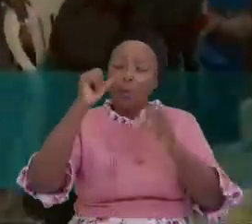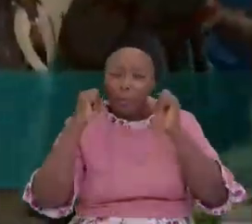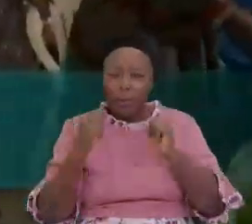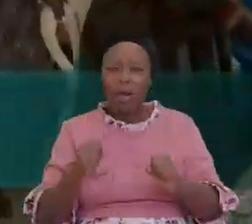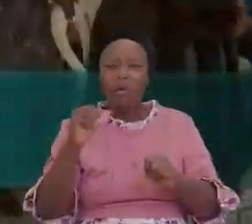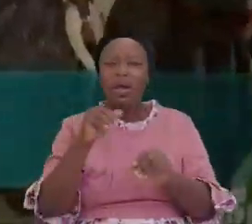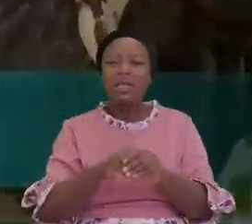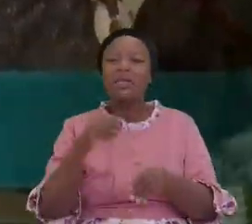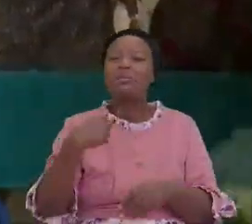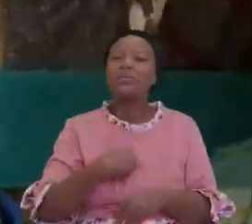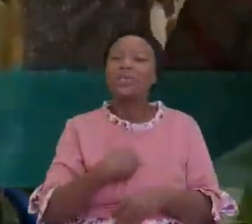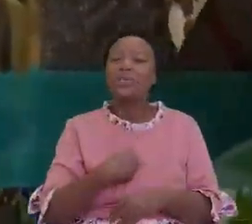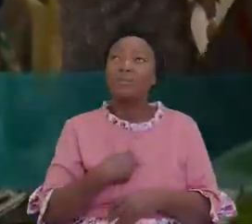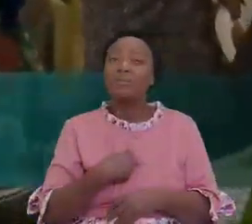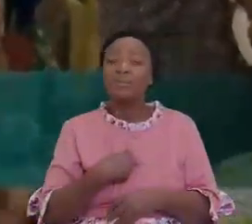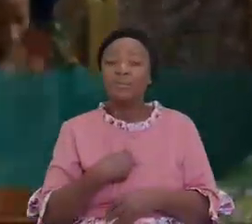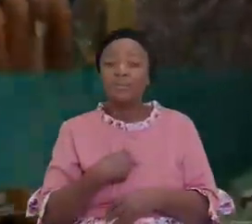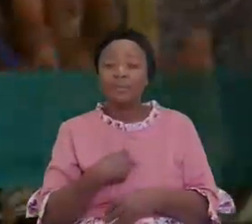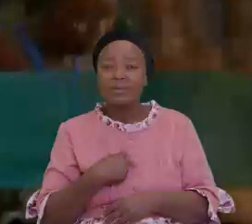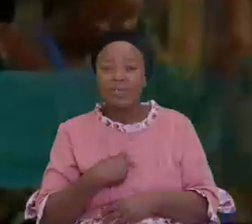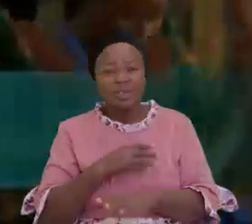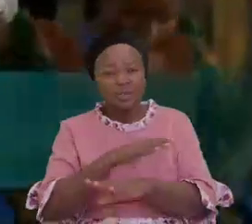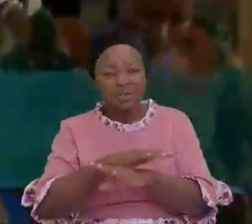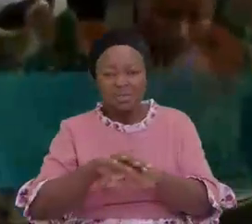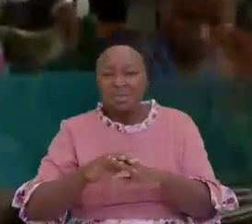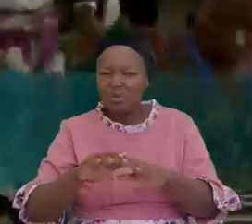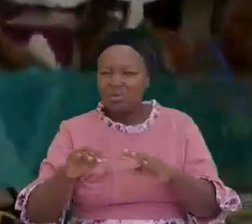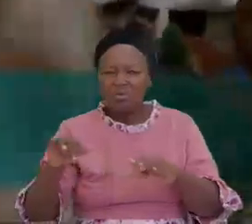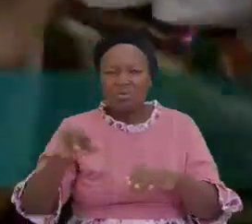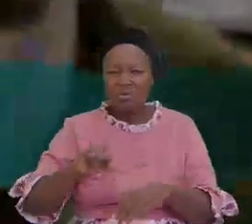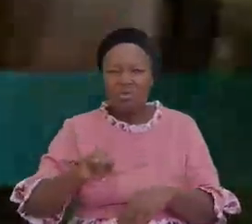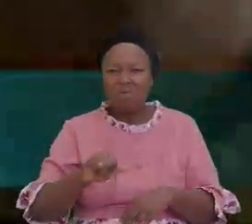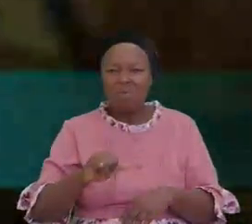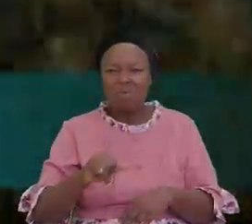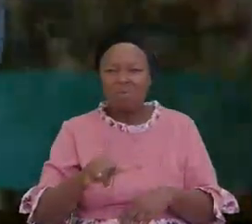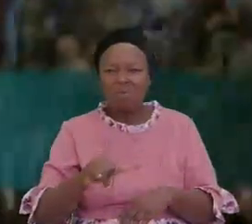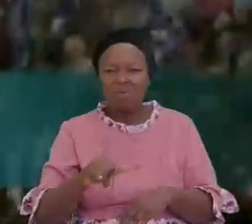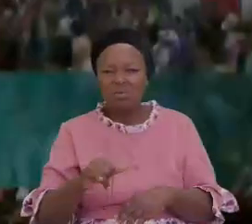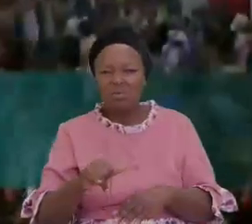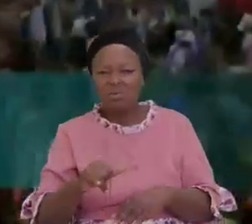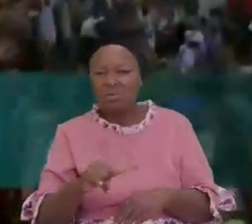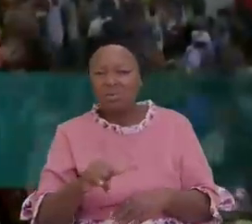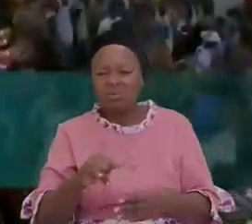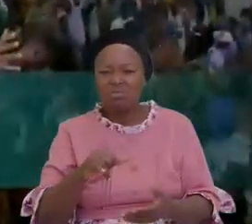me. Don't just trot or walk. Run.